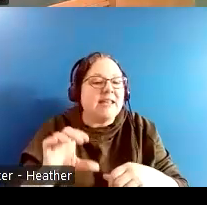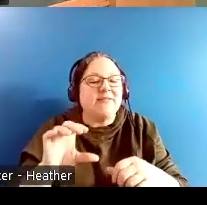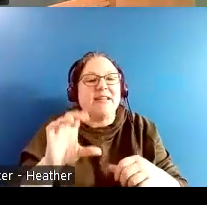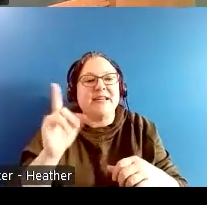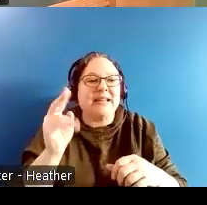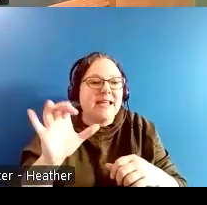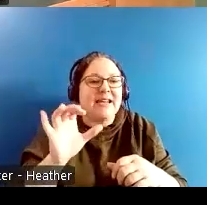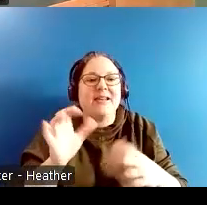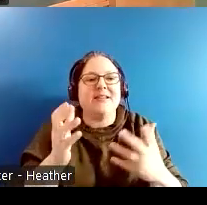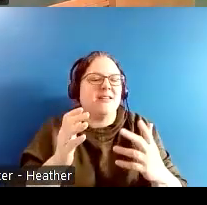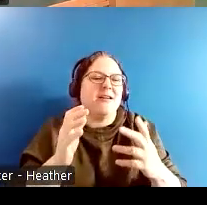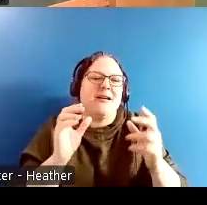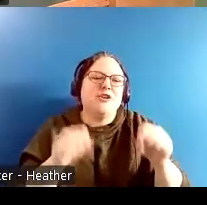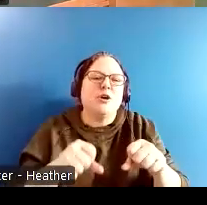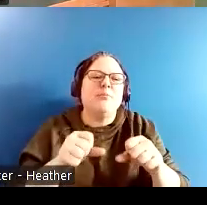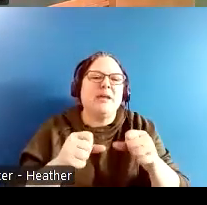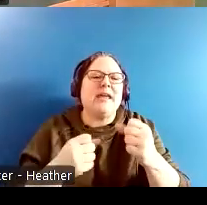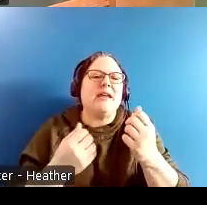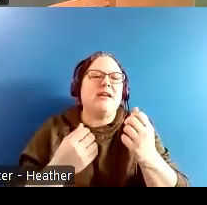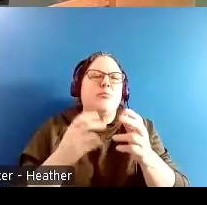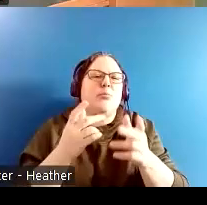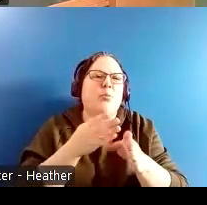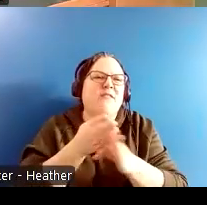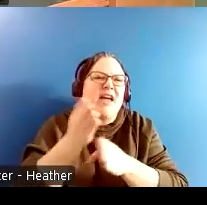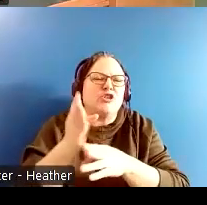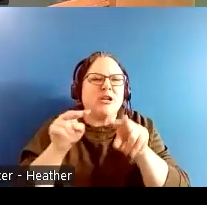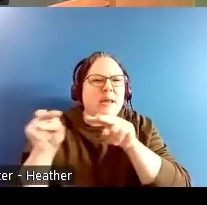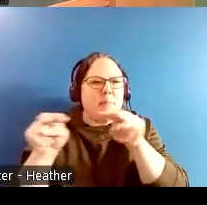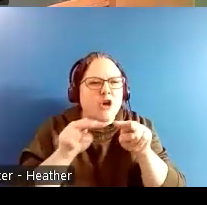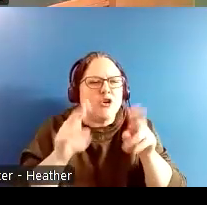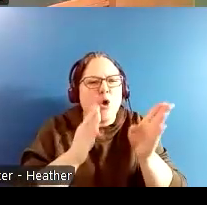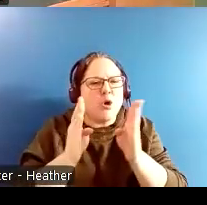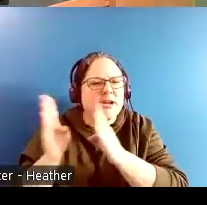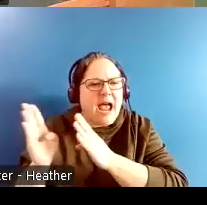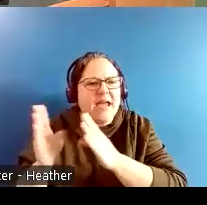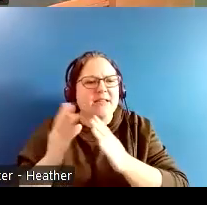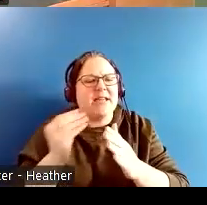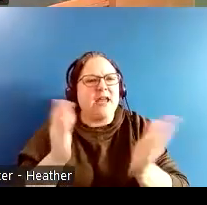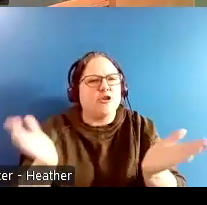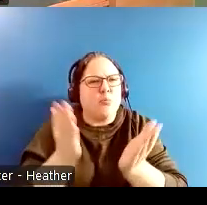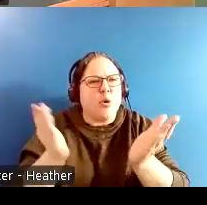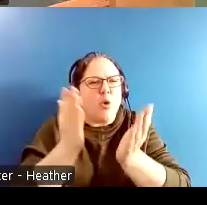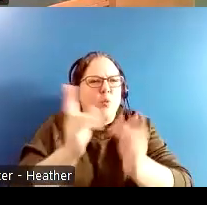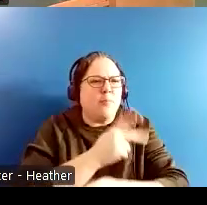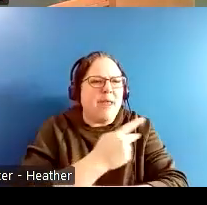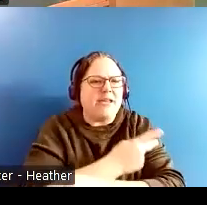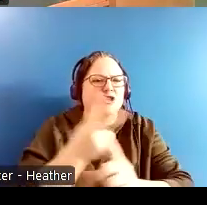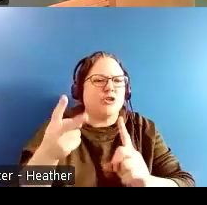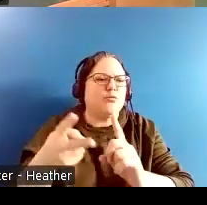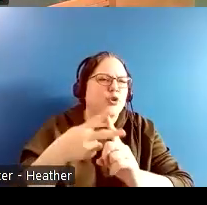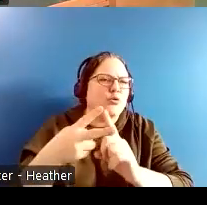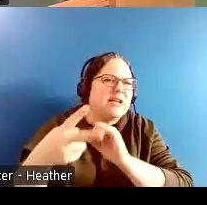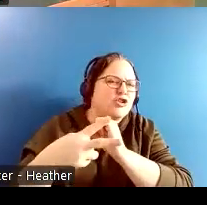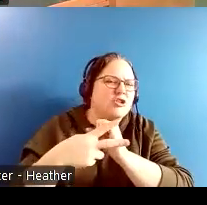care organizations that are professionally moderated, organized by condition, and to promote patient retention within the